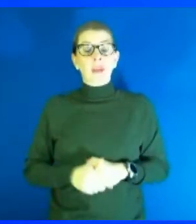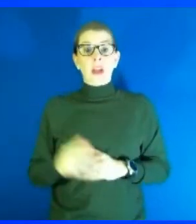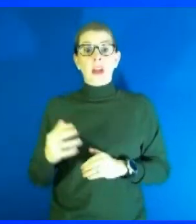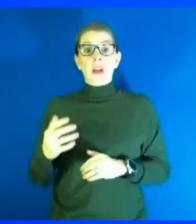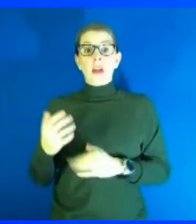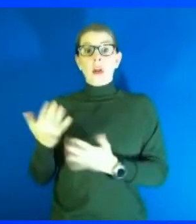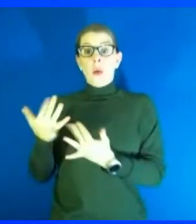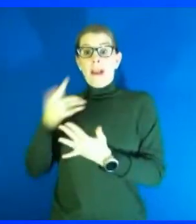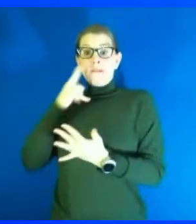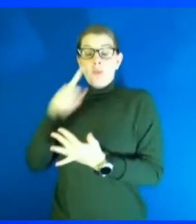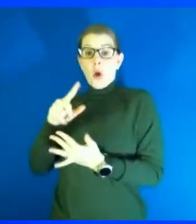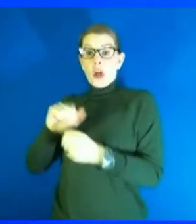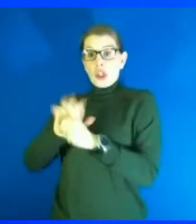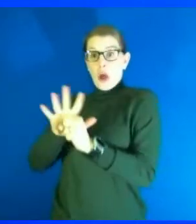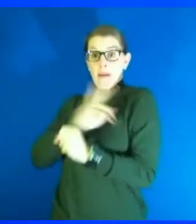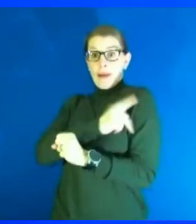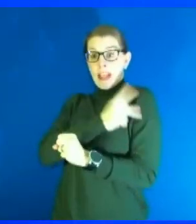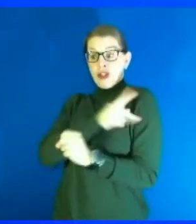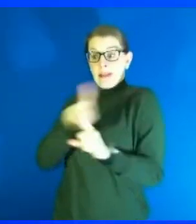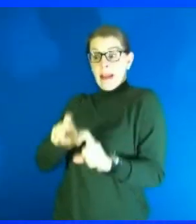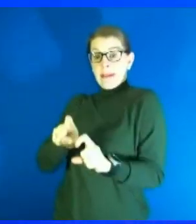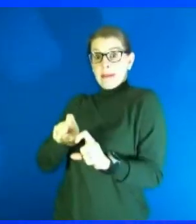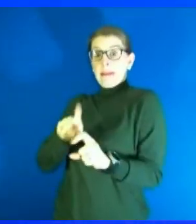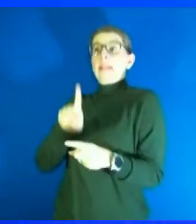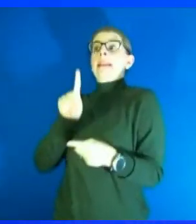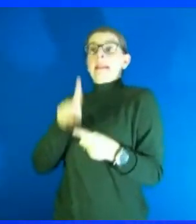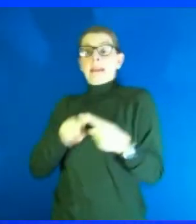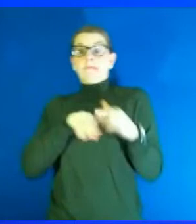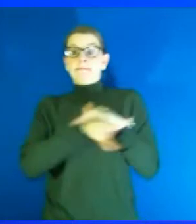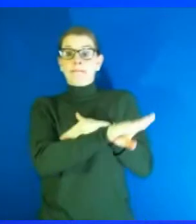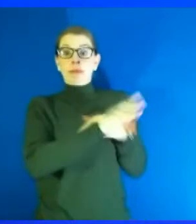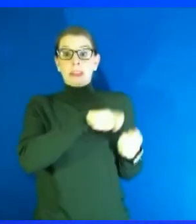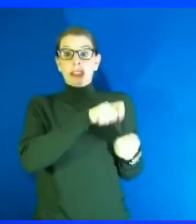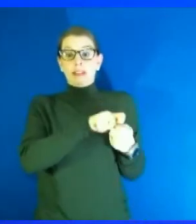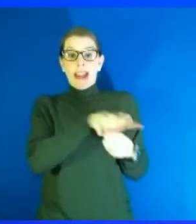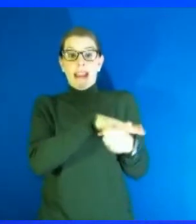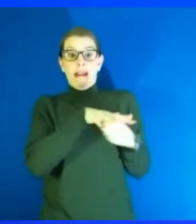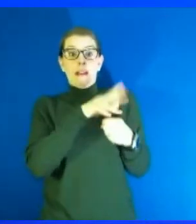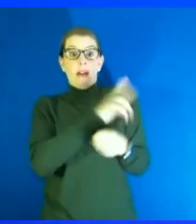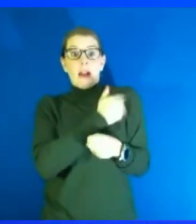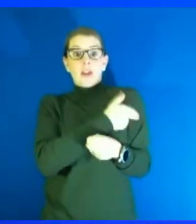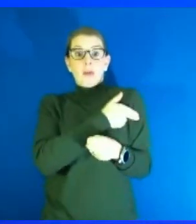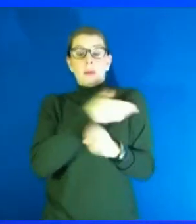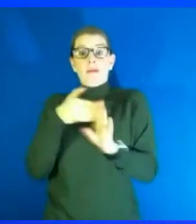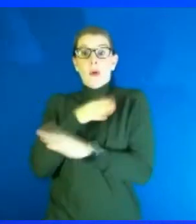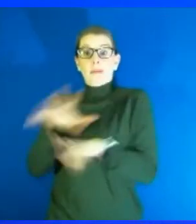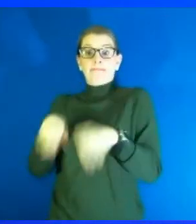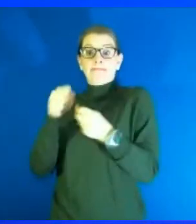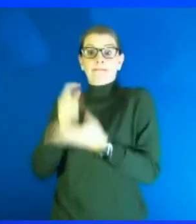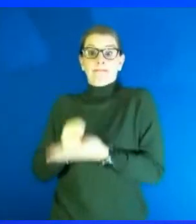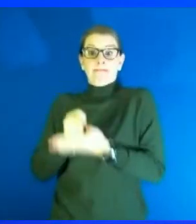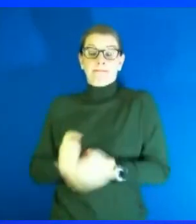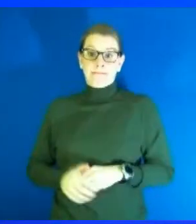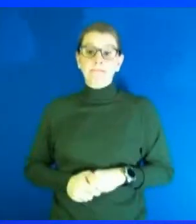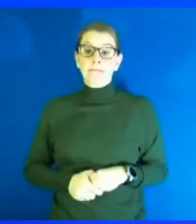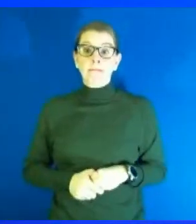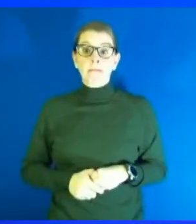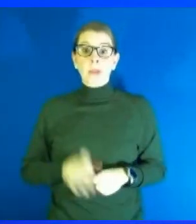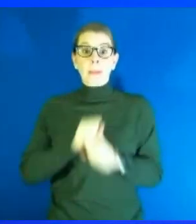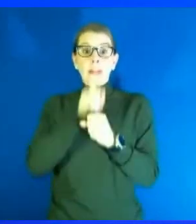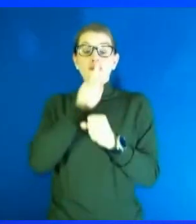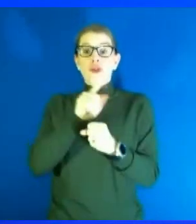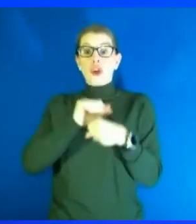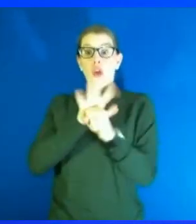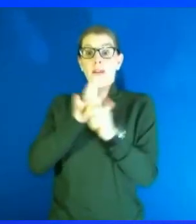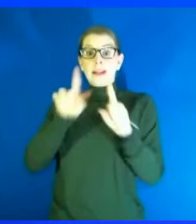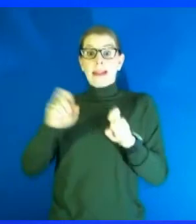for patients who come in before they can go to certain parts of the hospital to get treatments that they need. We have to make sure that we get that COVID test back before